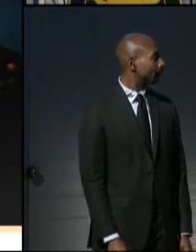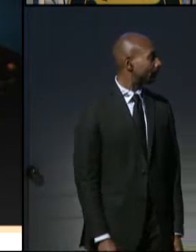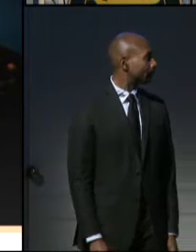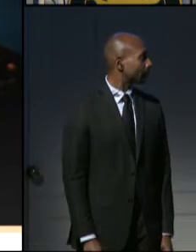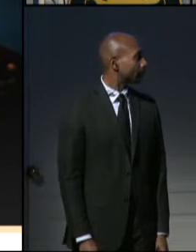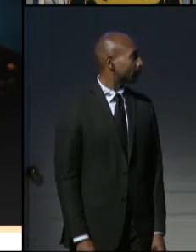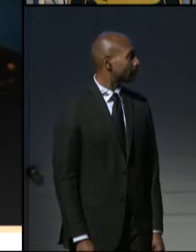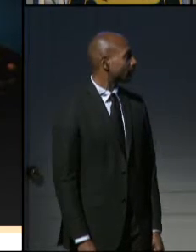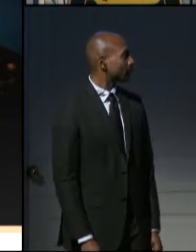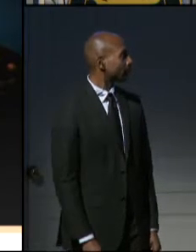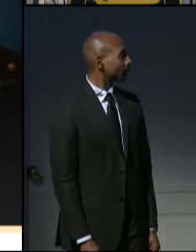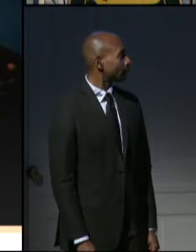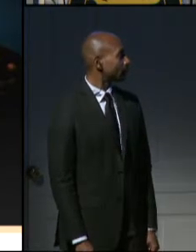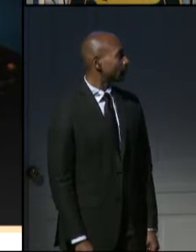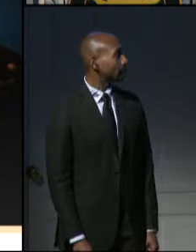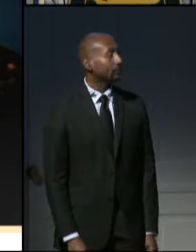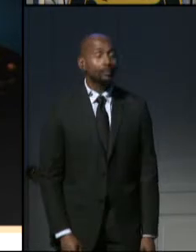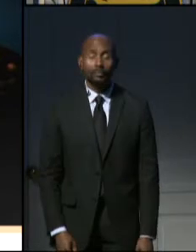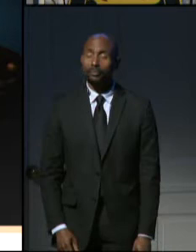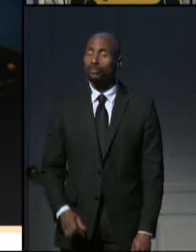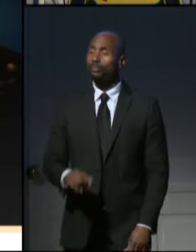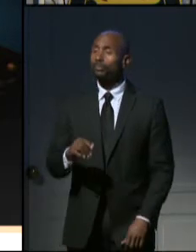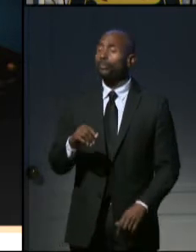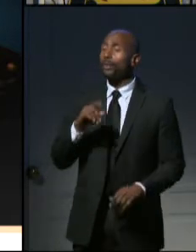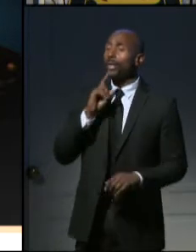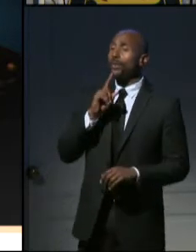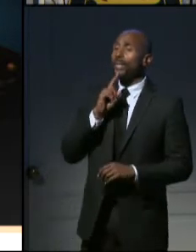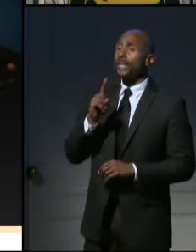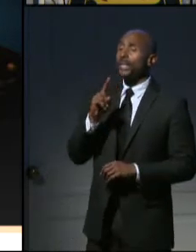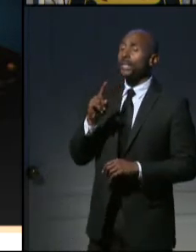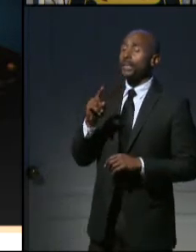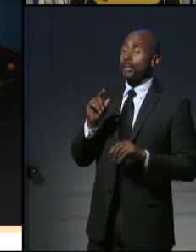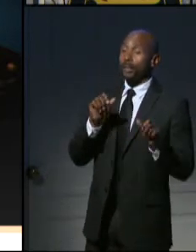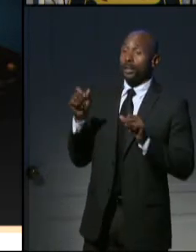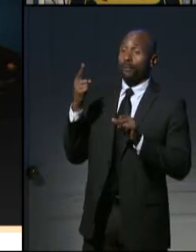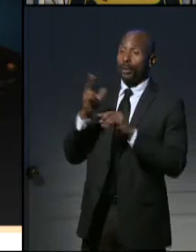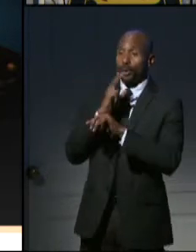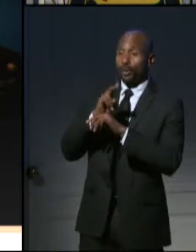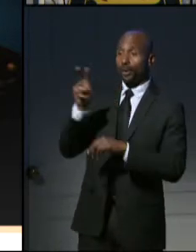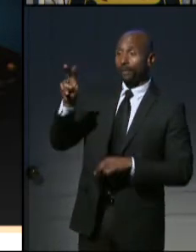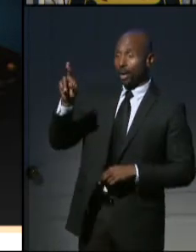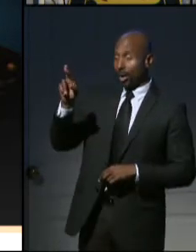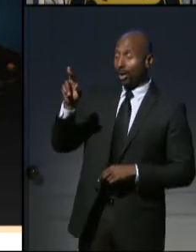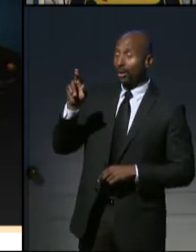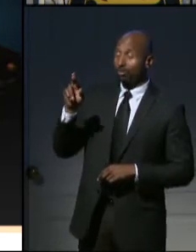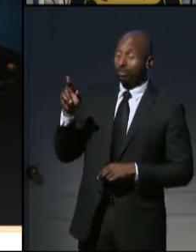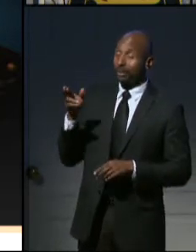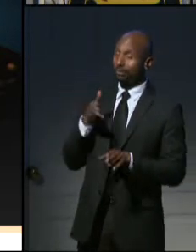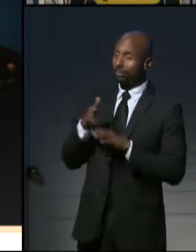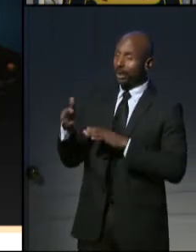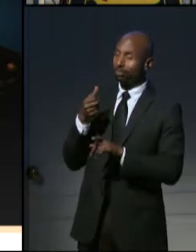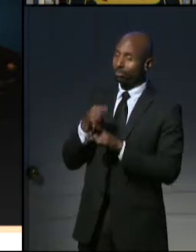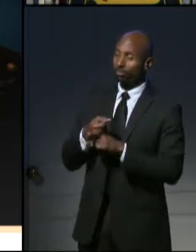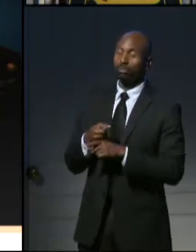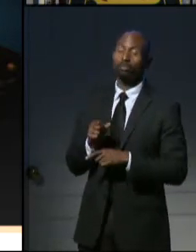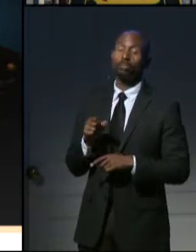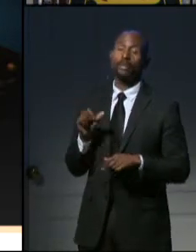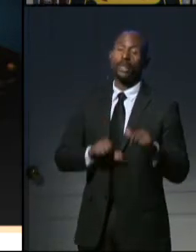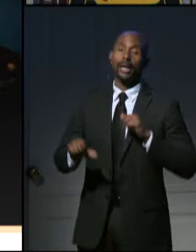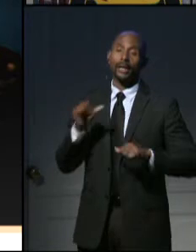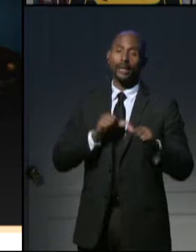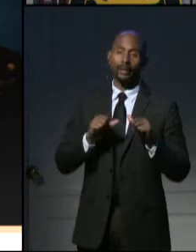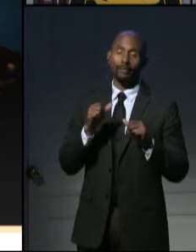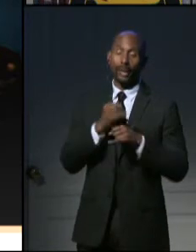really, the potential for using VR is huge, and scientific research from renowned institutions such